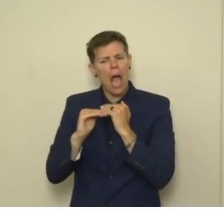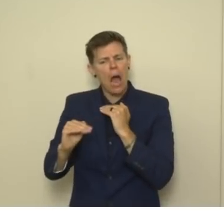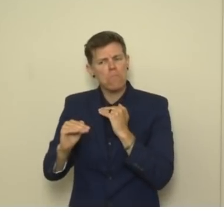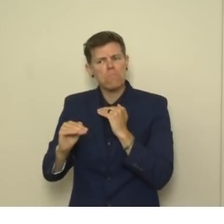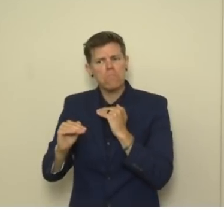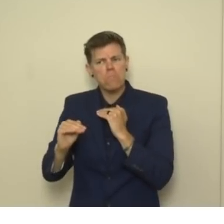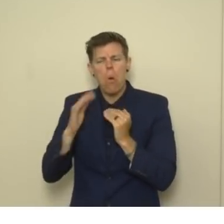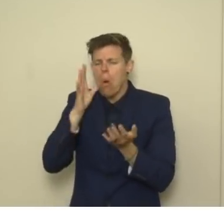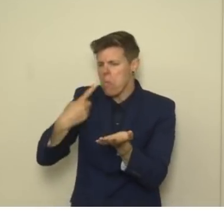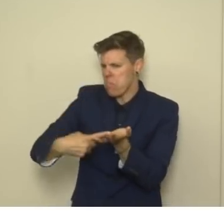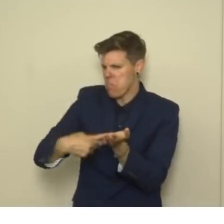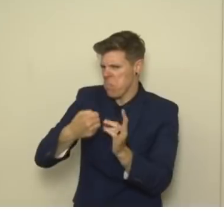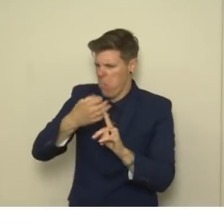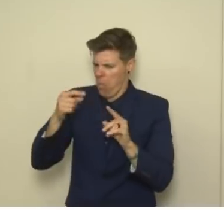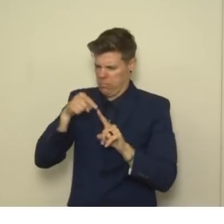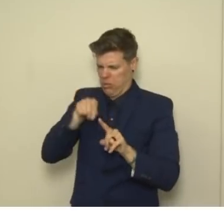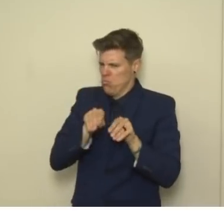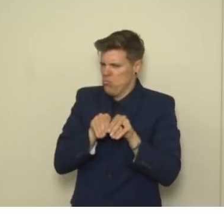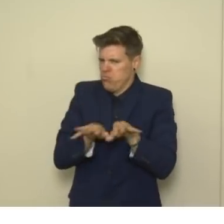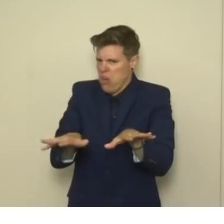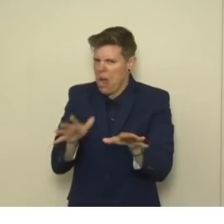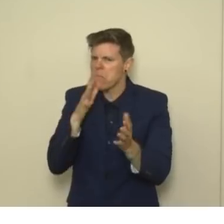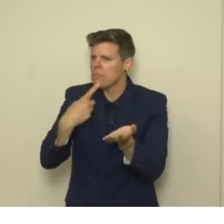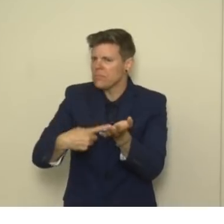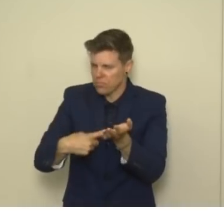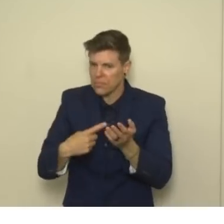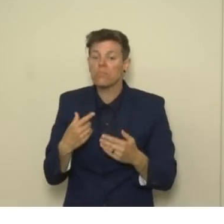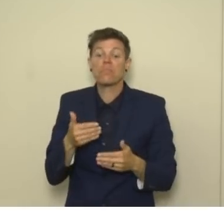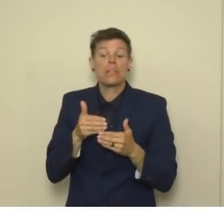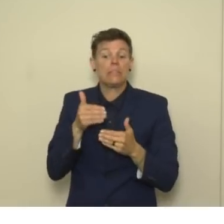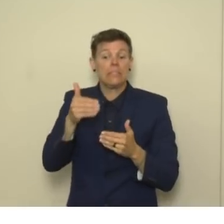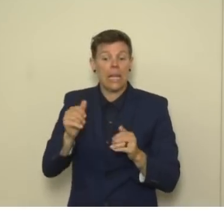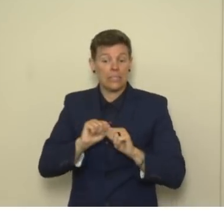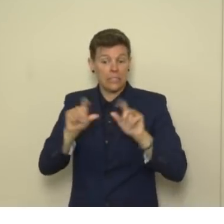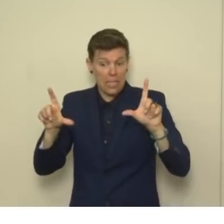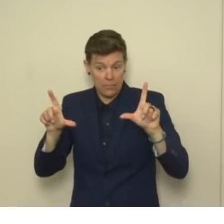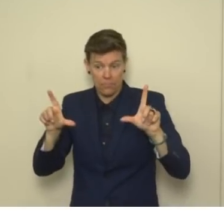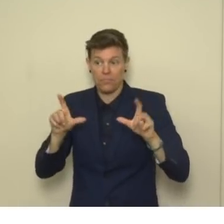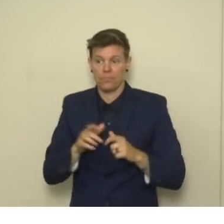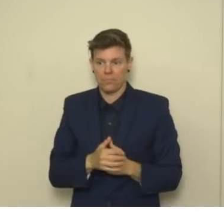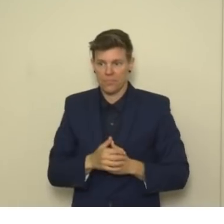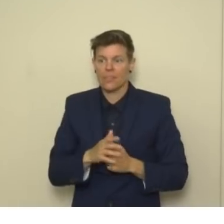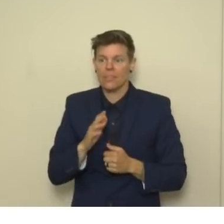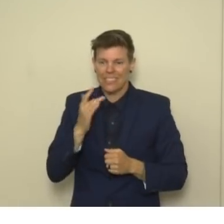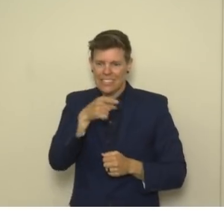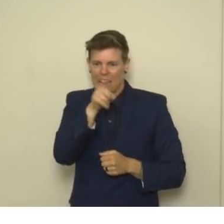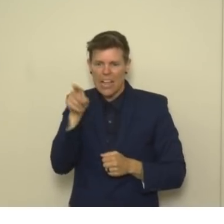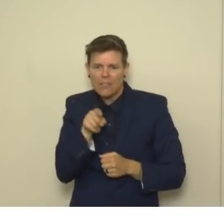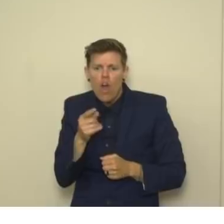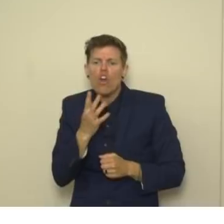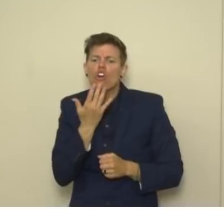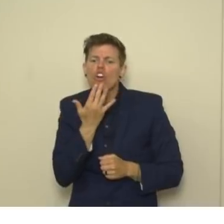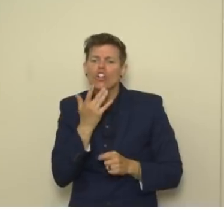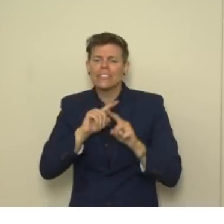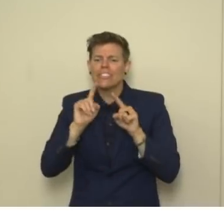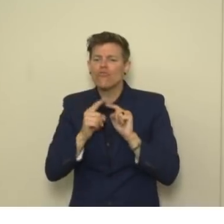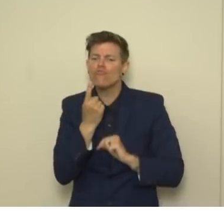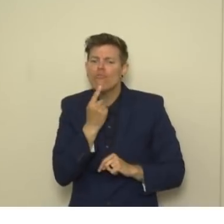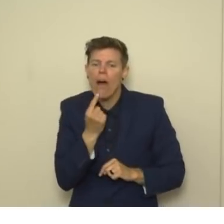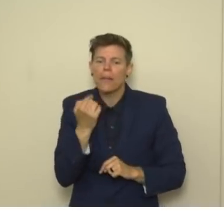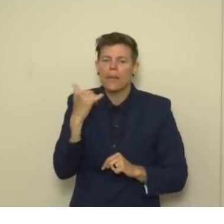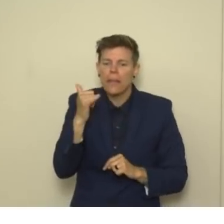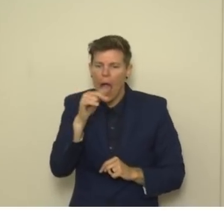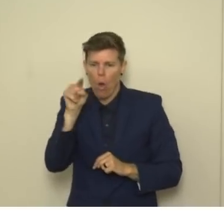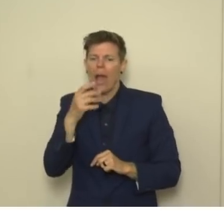in just a couple minutes. If I could have the next slide, we have some heat maps. The one on the left is the one you've seen before.